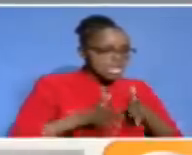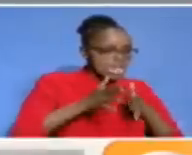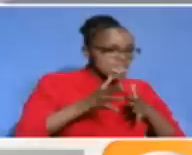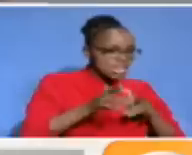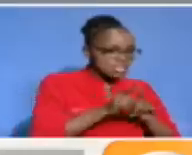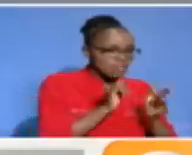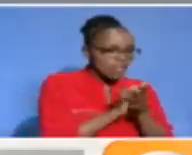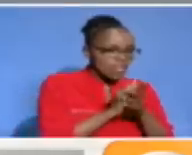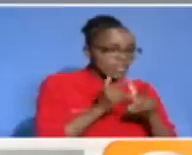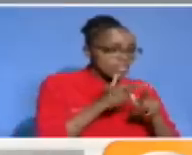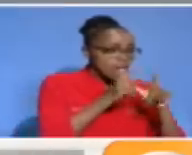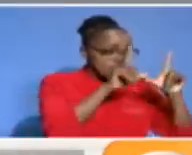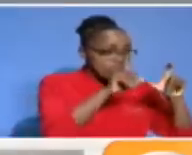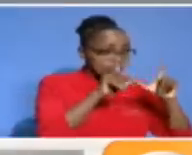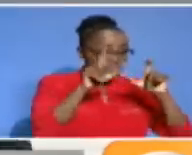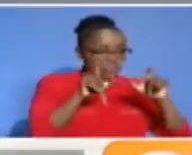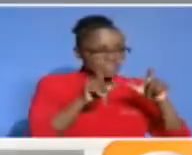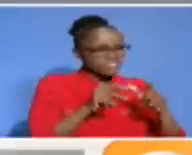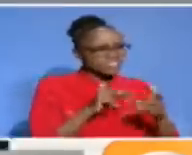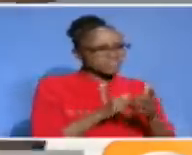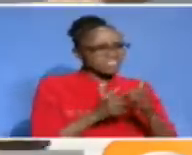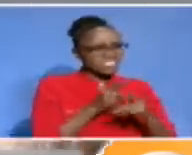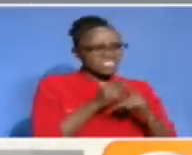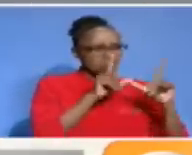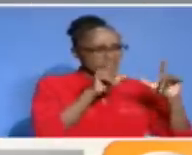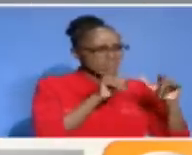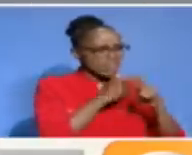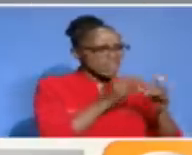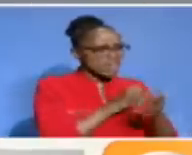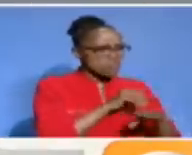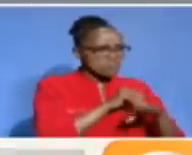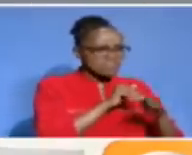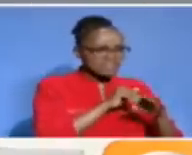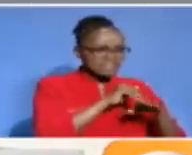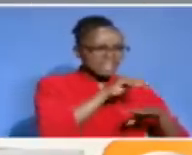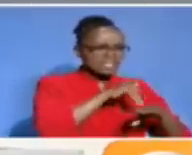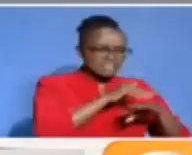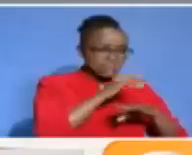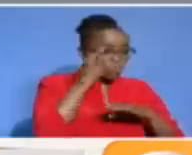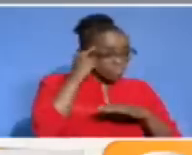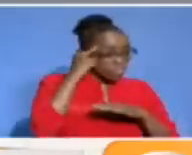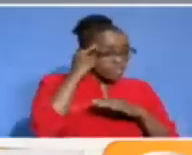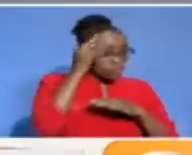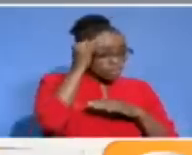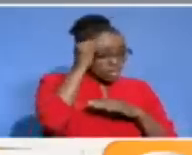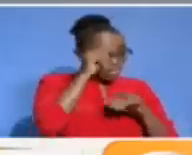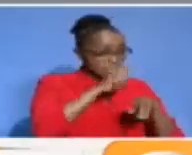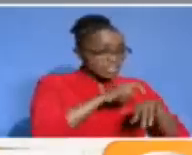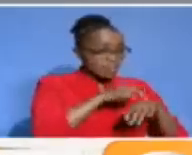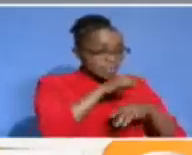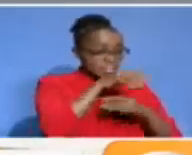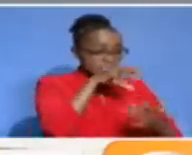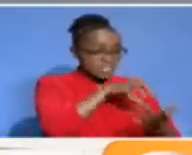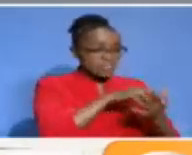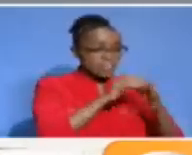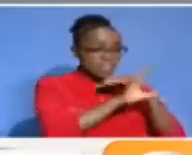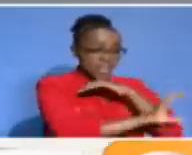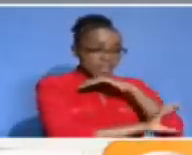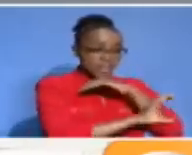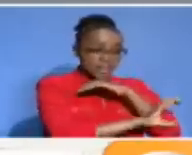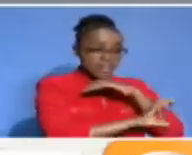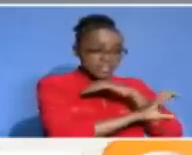run amok in taking pictures, and those pictures have been really been circulated, I think what we need to learn is when we're in such a situation, the country